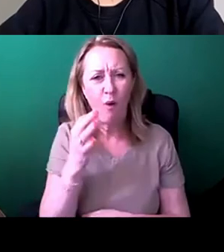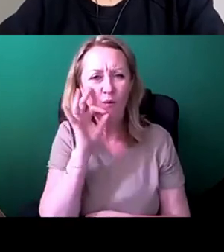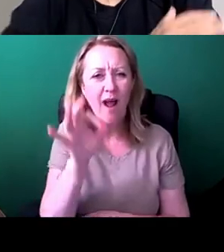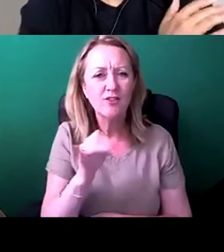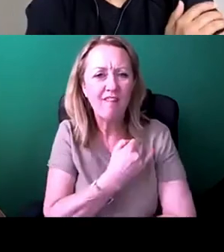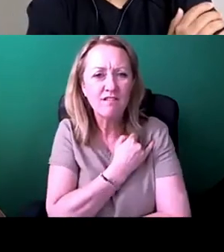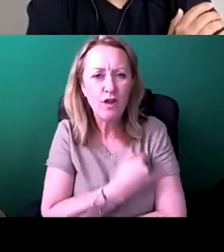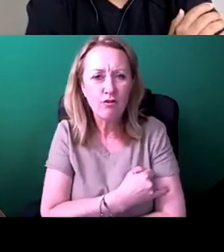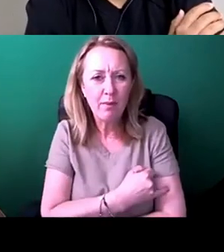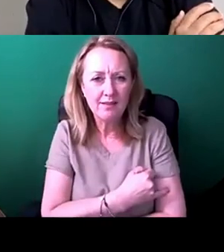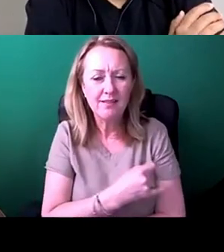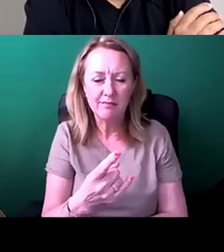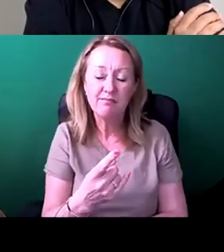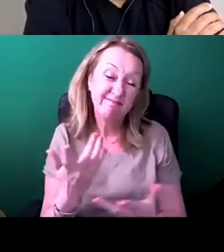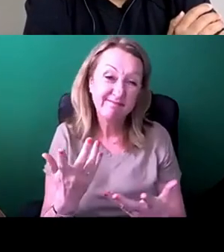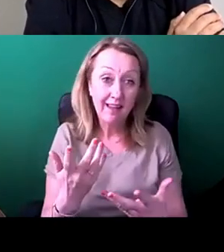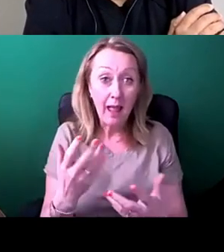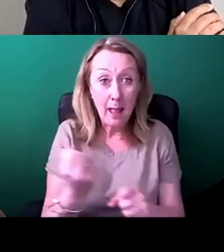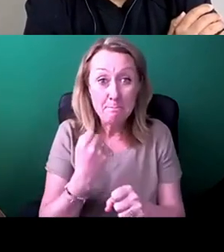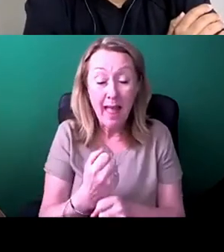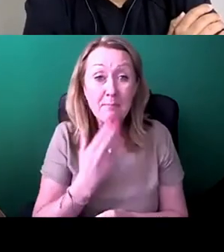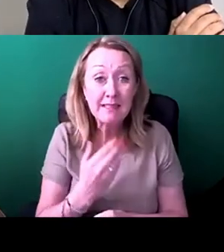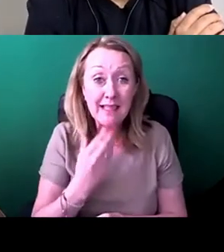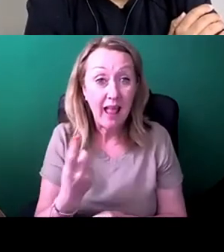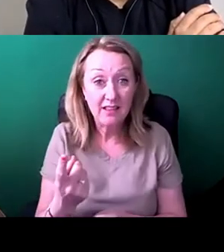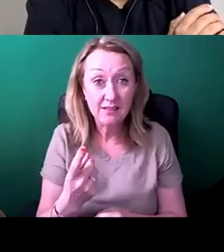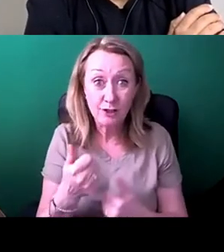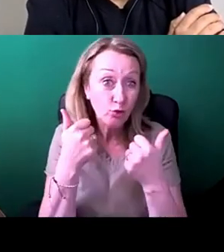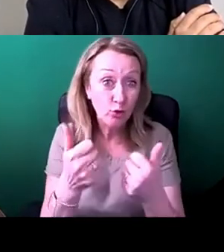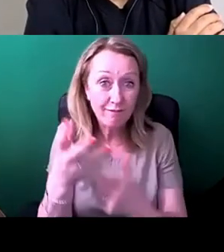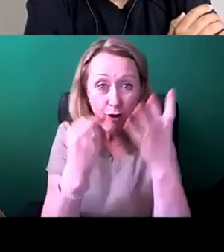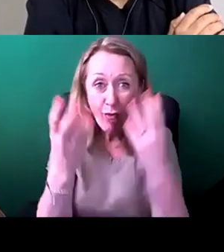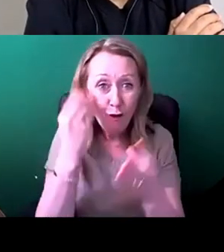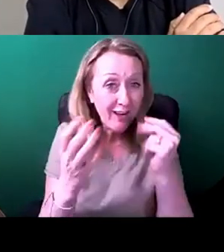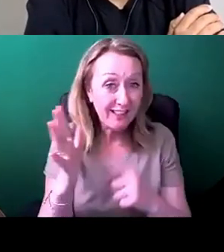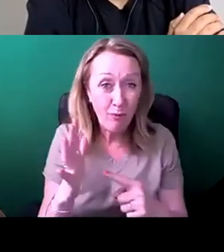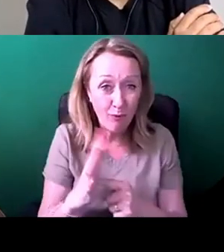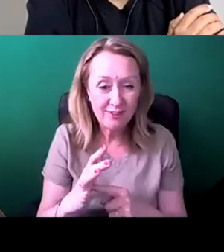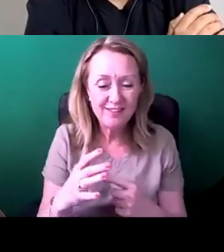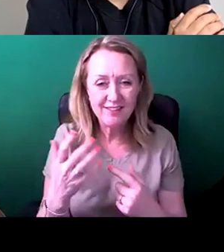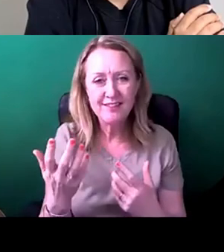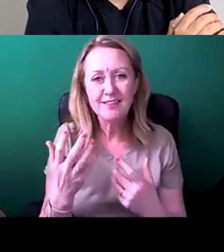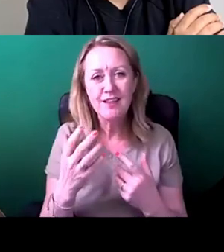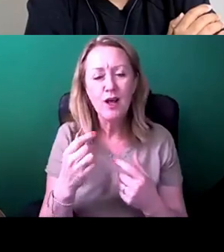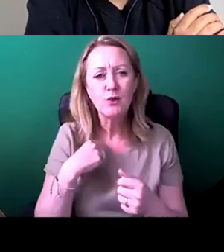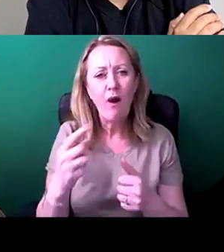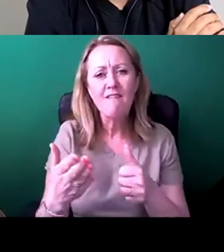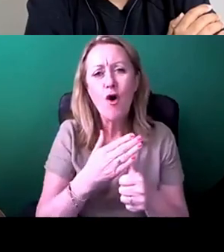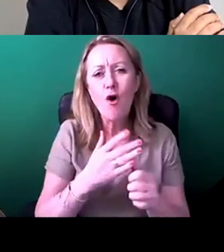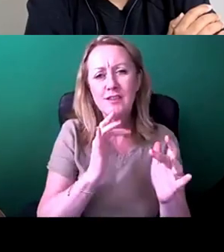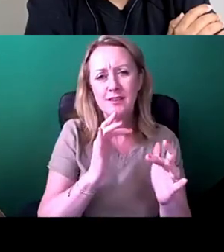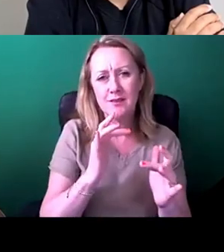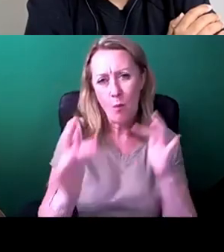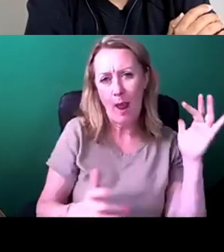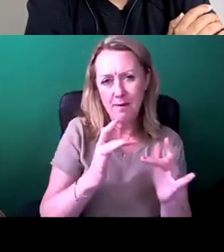making mistakes is really important for learning. And I thought in that first webinar,